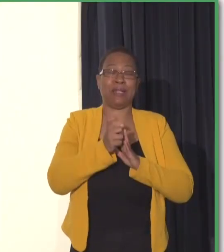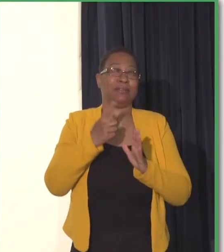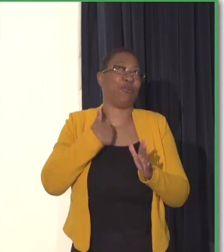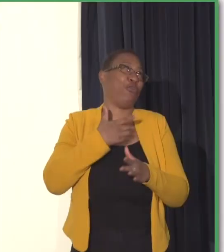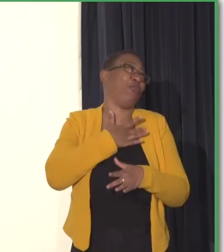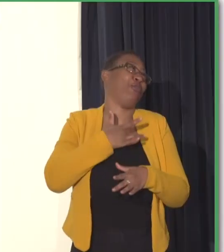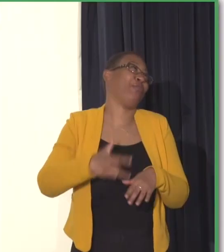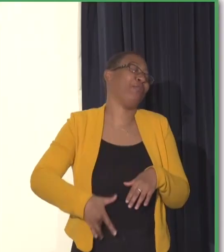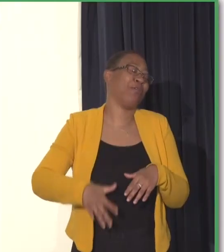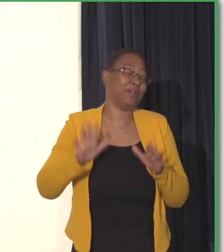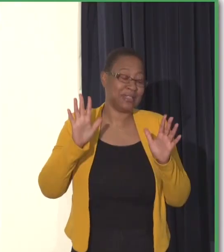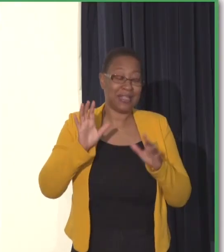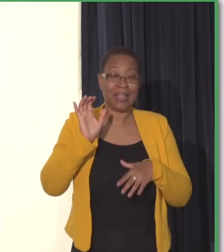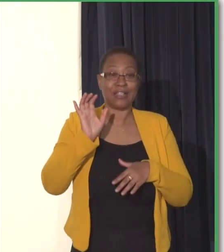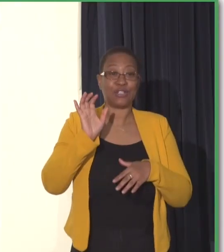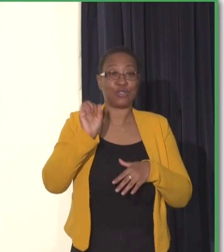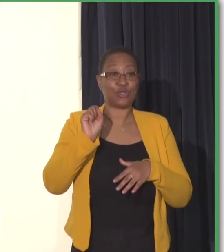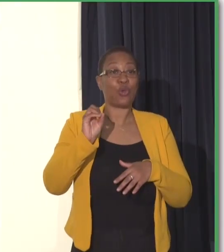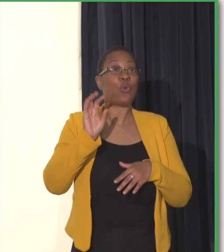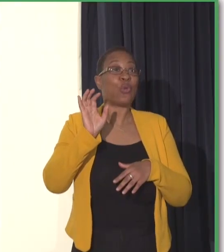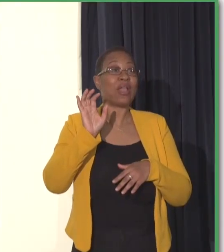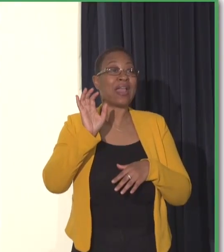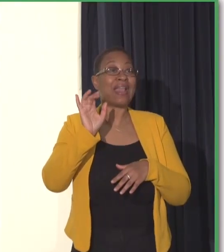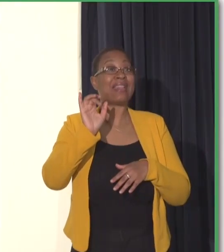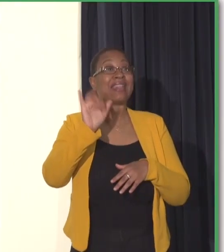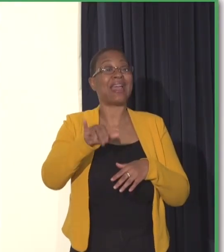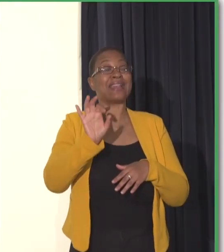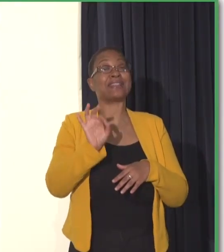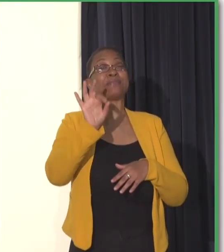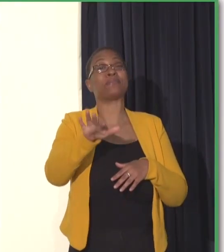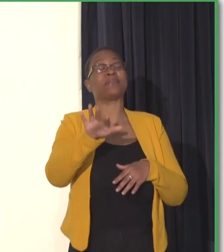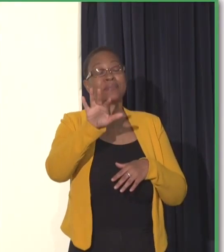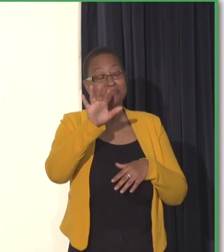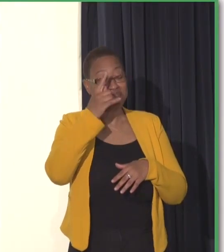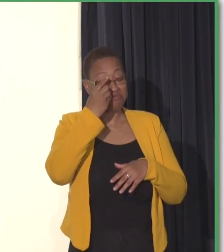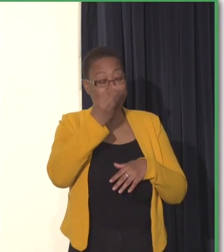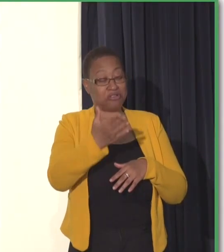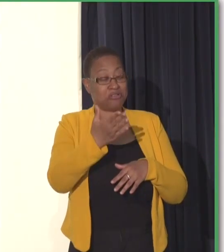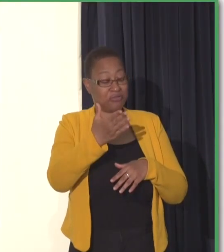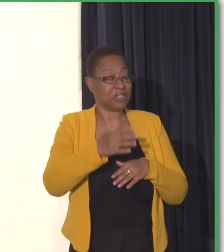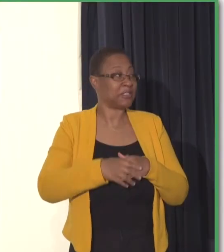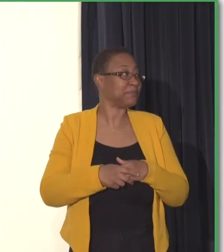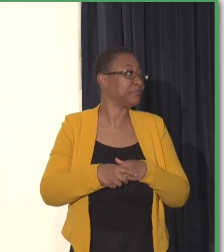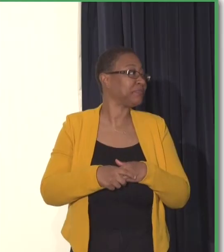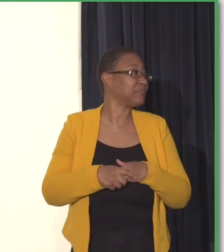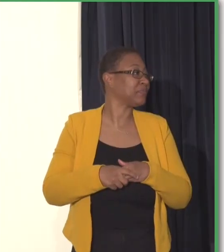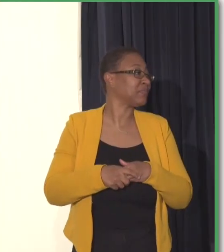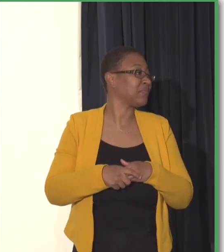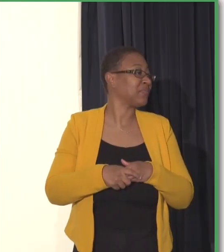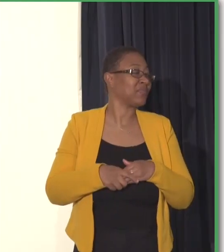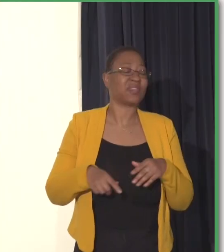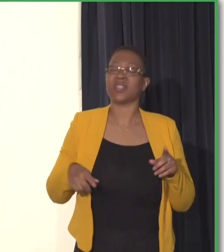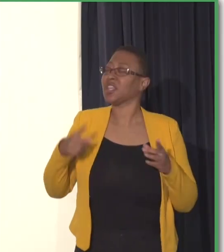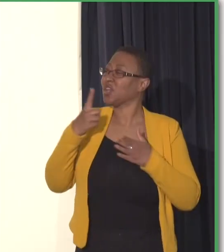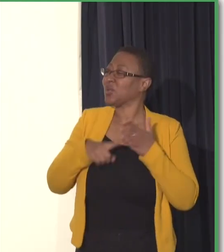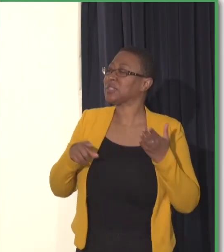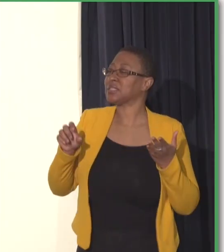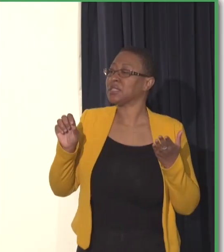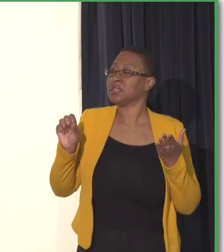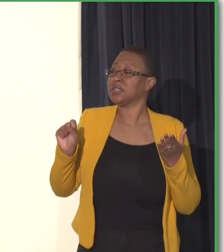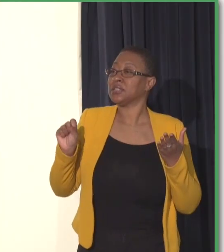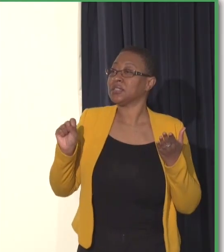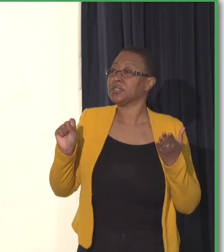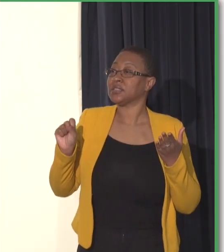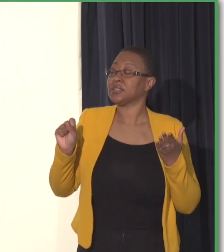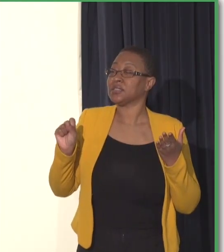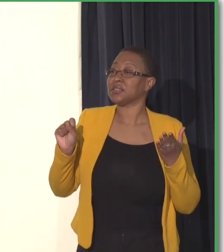go ahead. So that's just for FYI, for your information. Now, what is the SER team? You mentioned